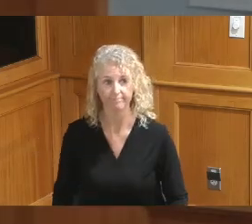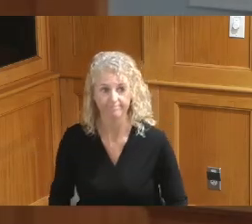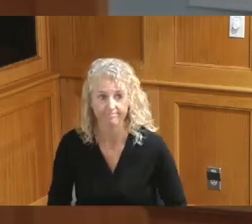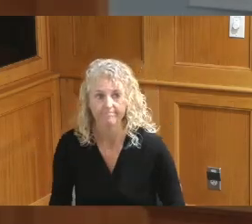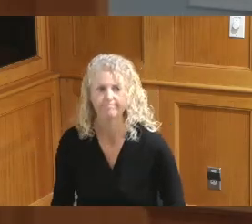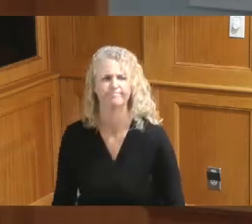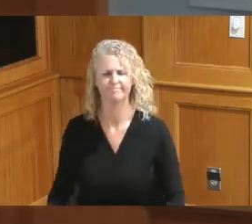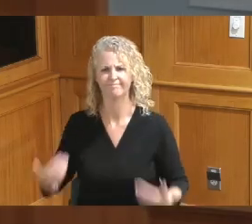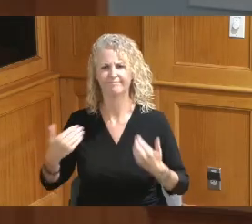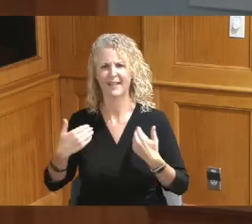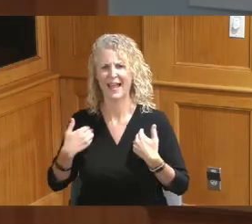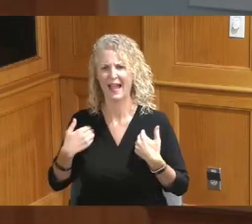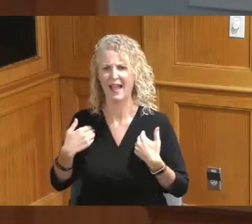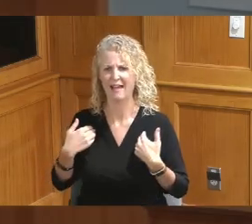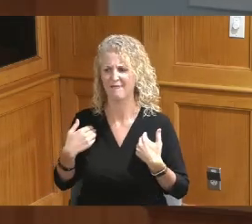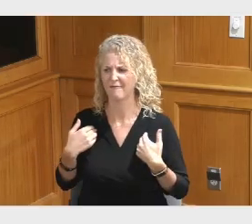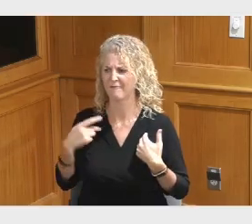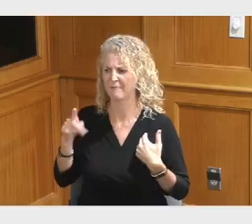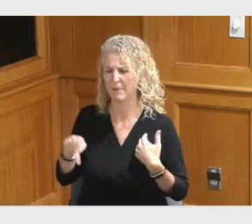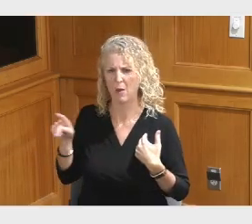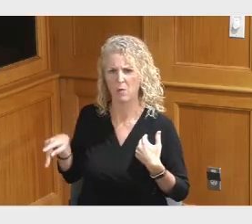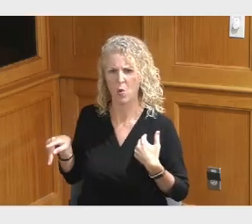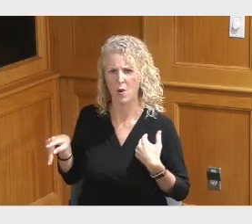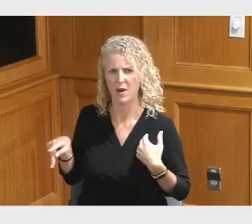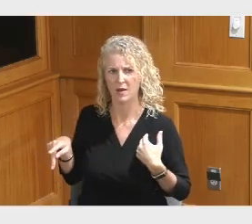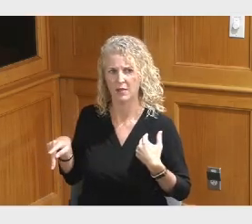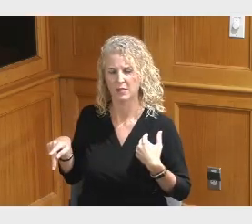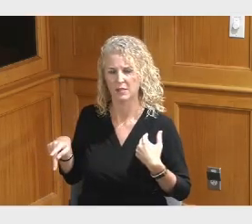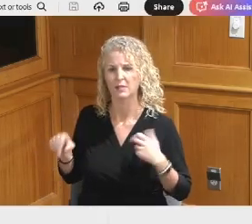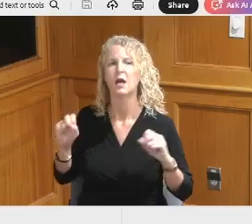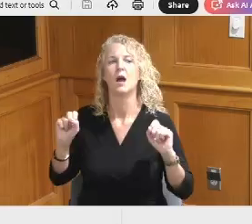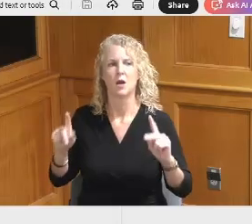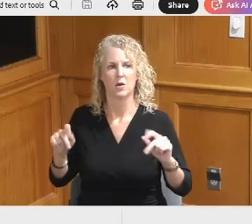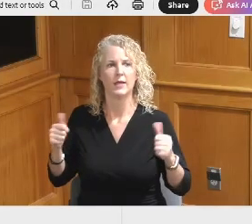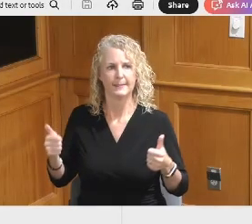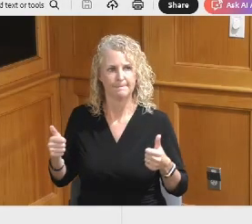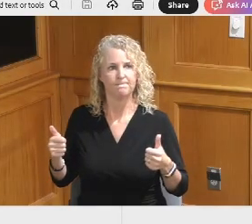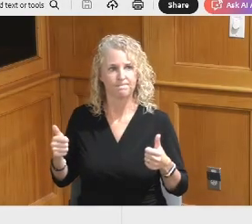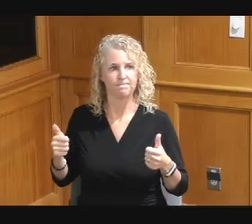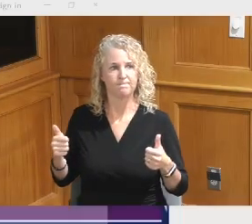Let's see here. I think I have a slide proposal. Here we go.